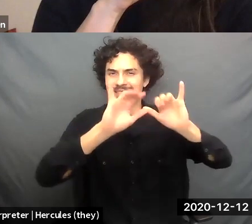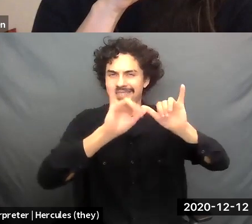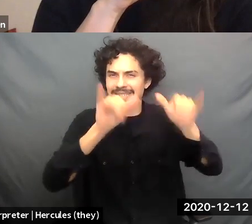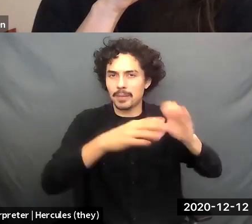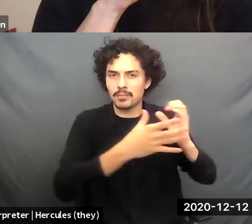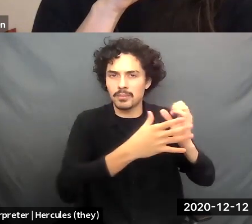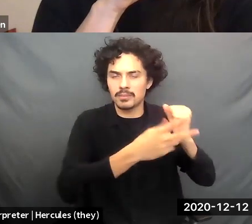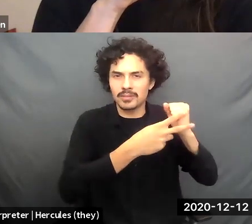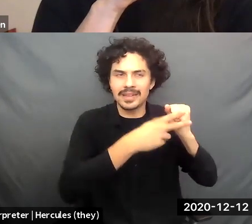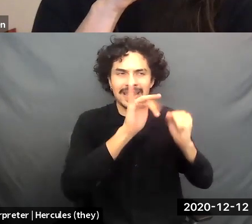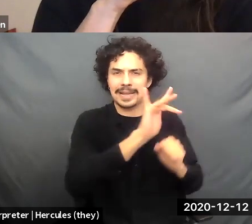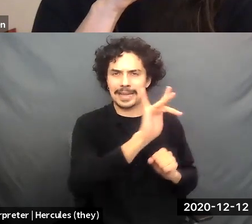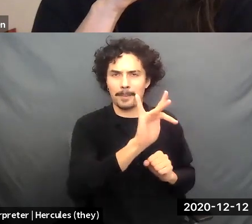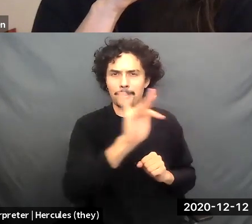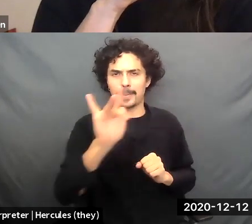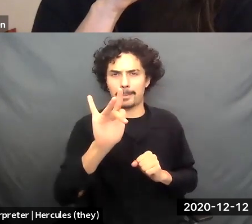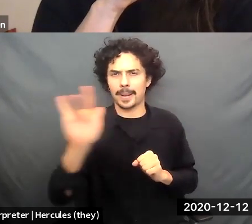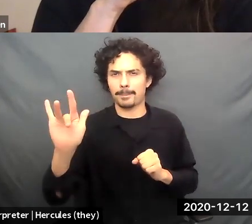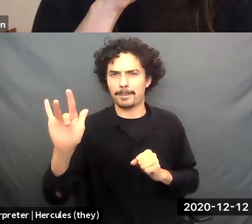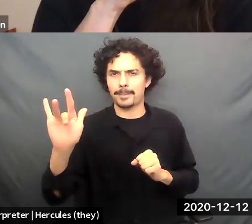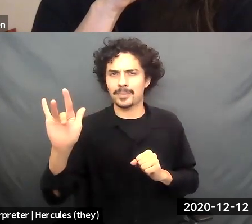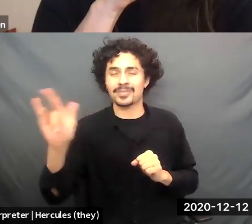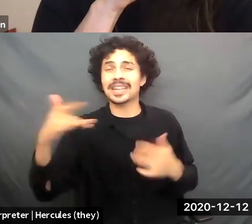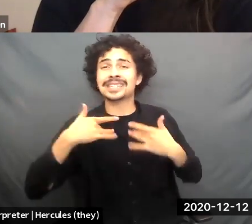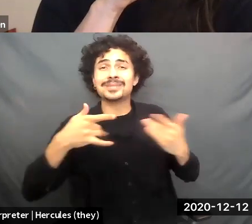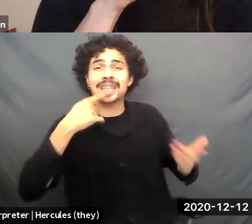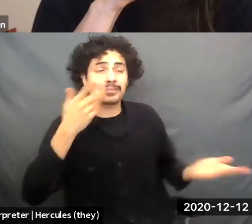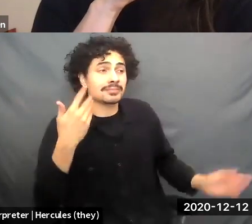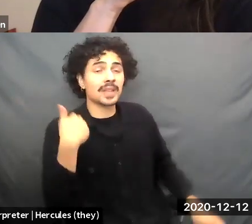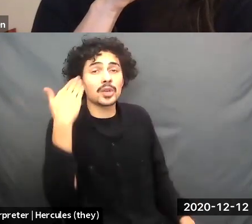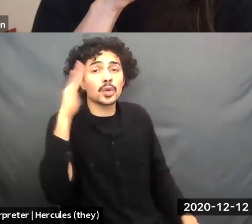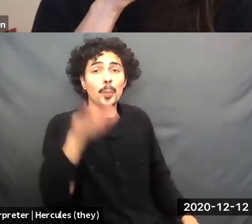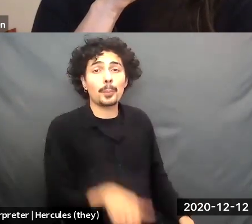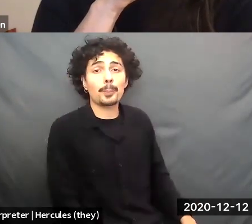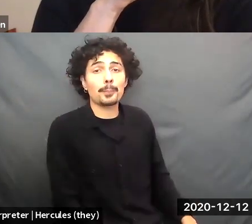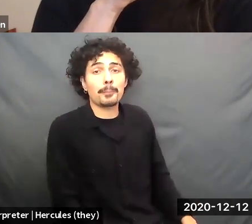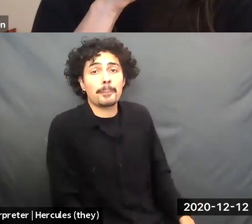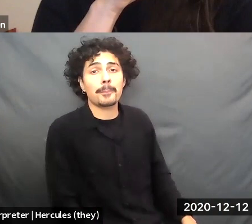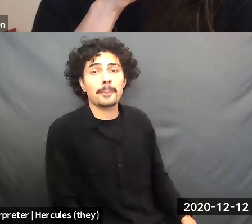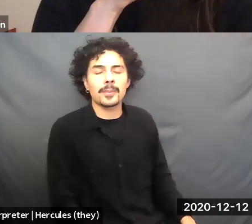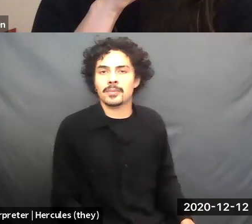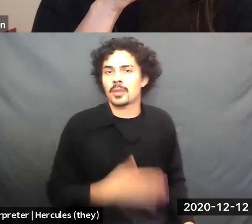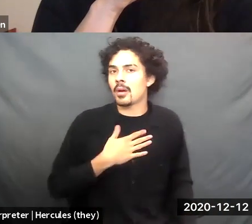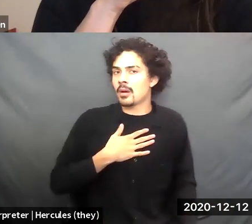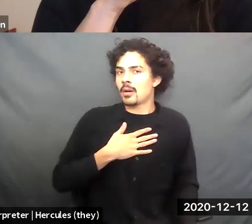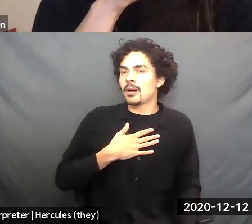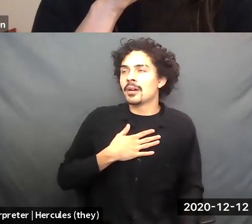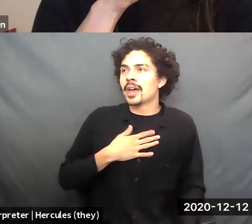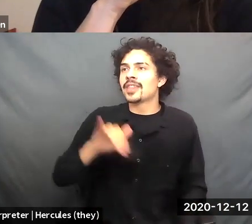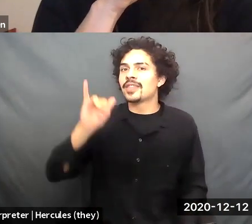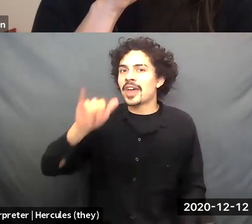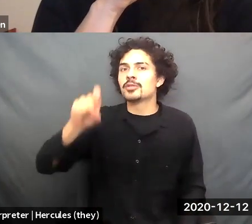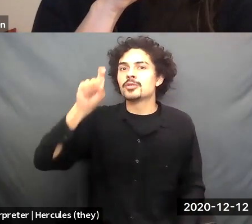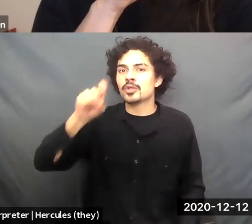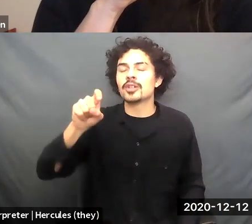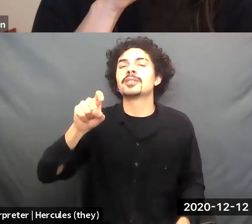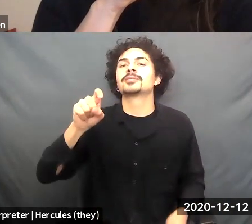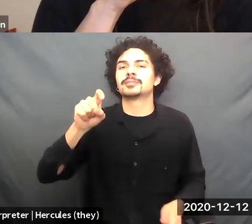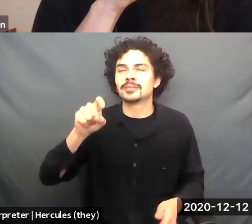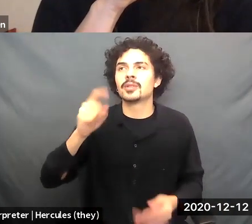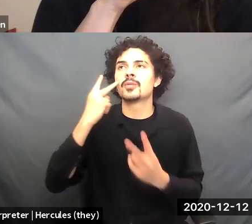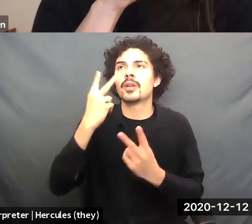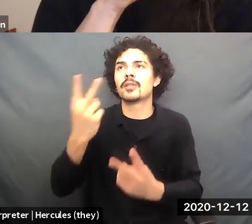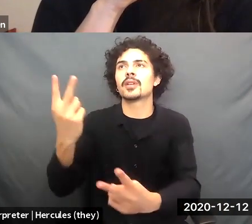willingness to kind of say, I don't know. I think that whatever is, it would be there should reflect on a kind of